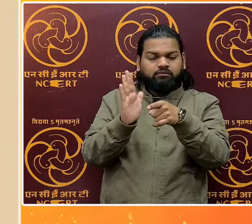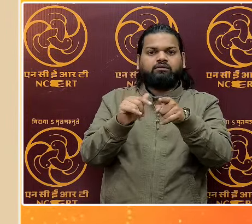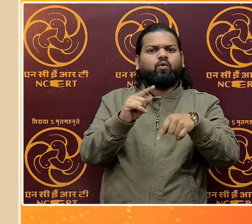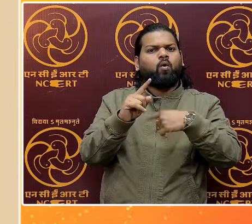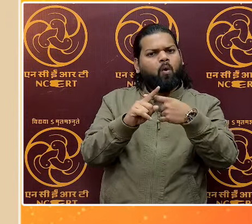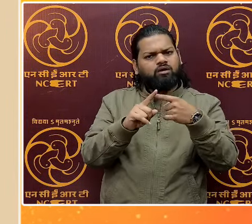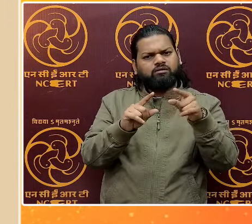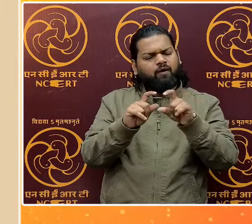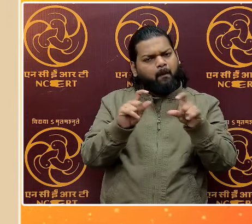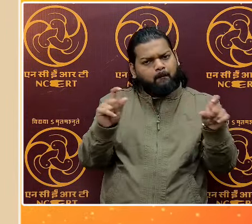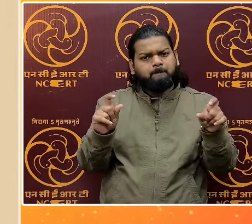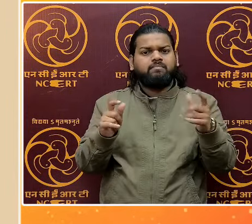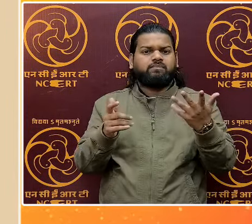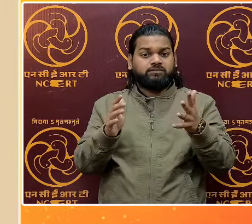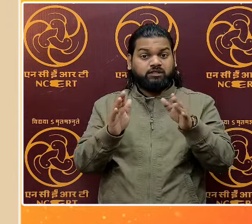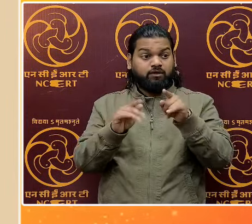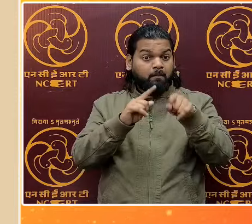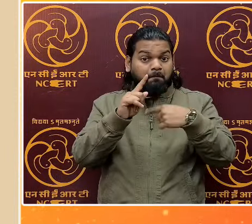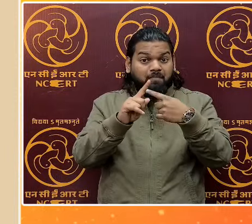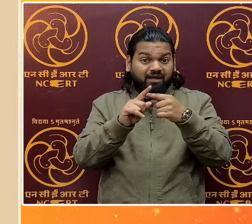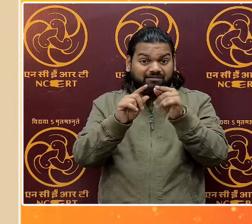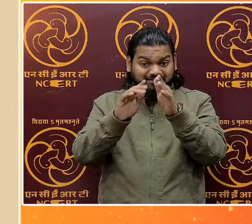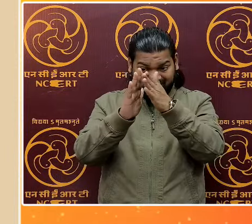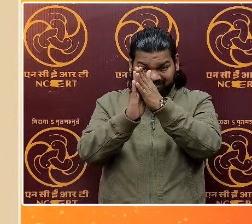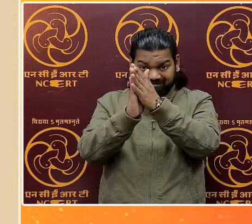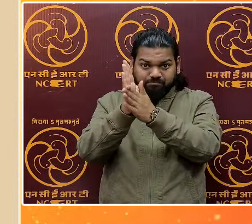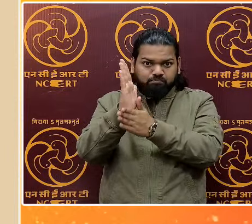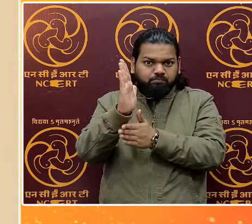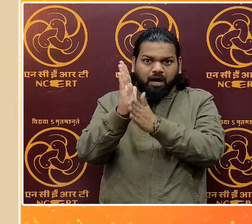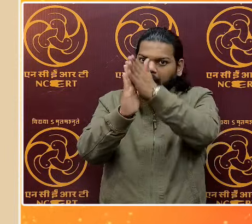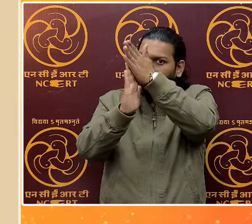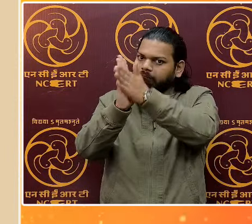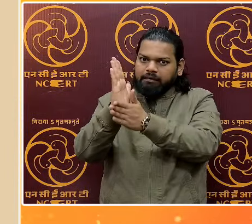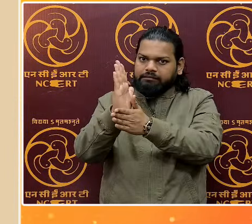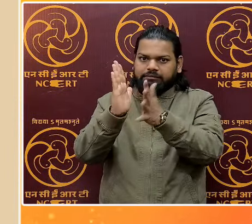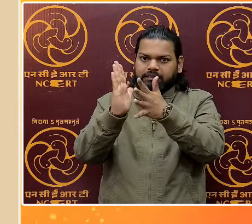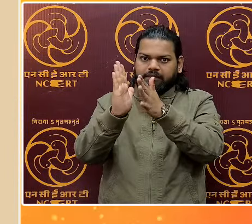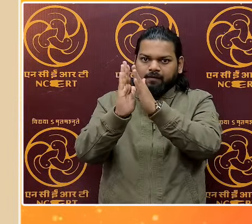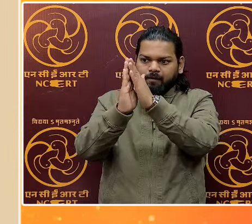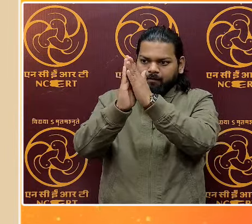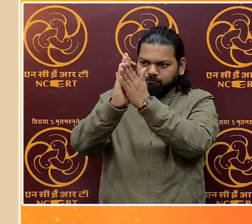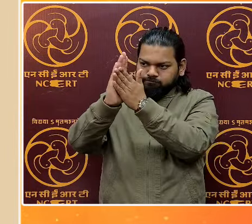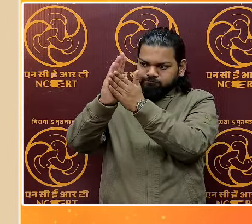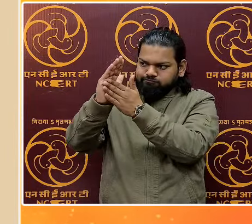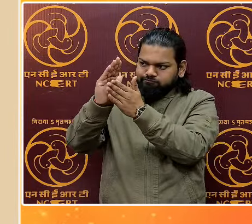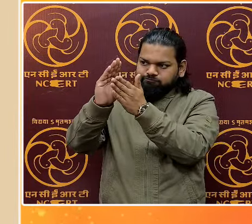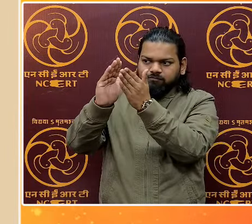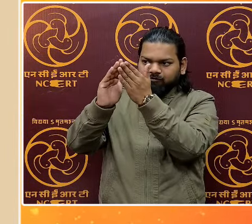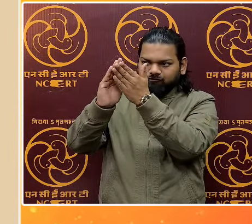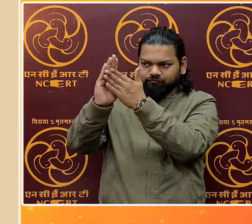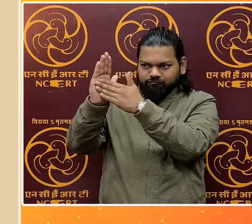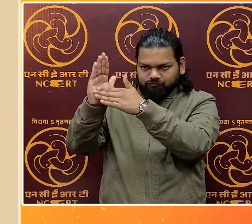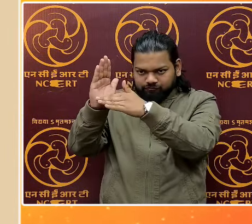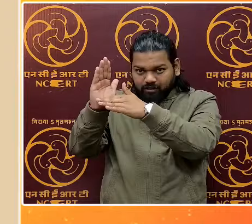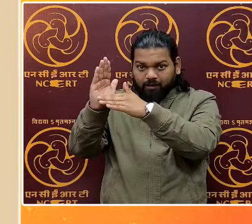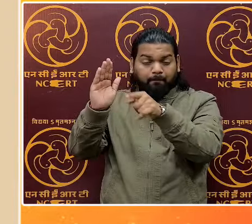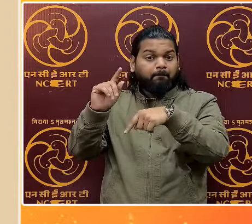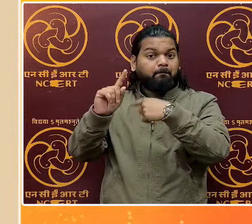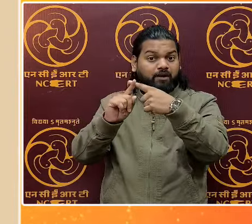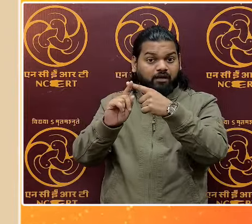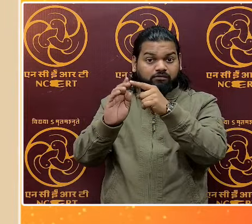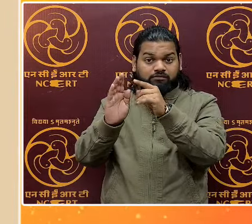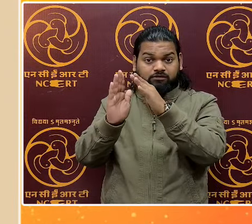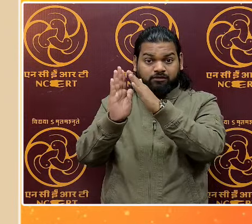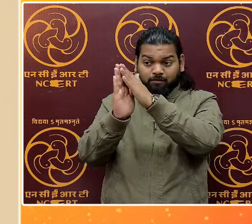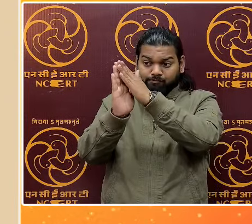they have got curved surfaces, right? Right. So we'll talk about these lenses also. So the lens which